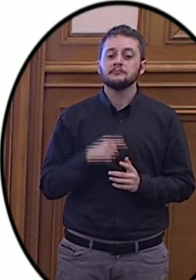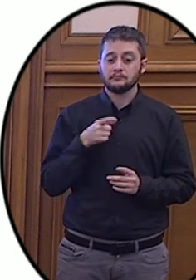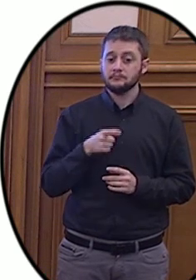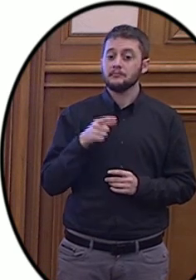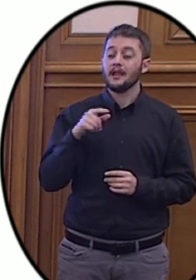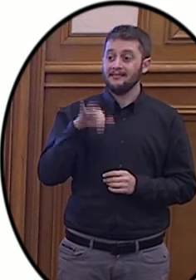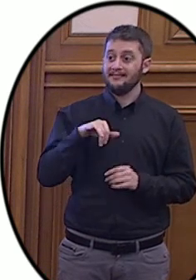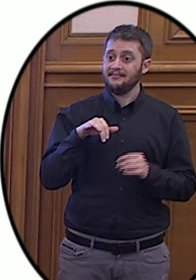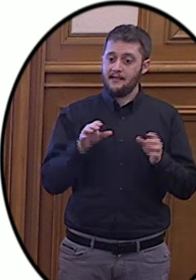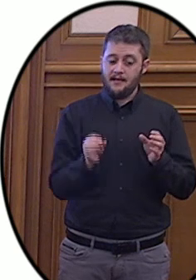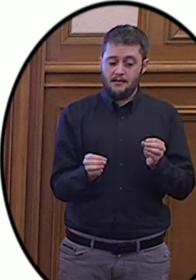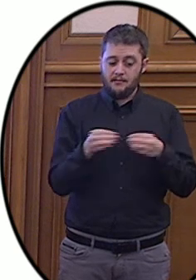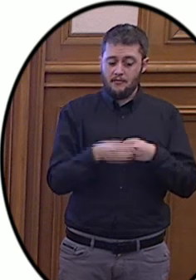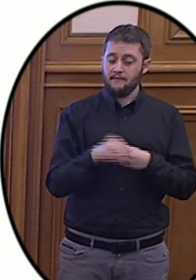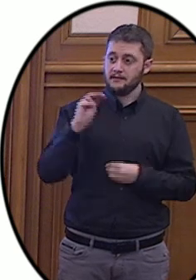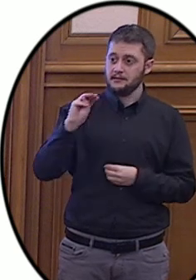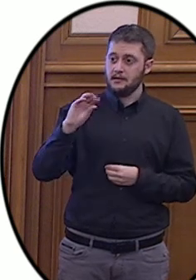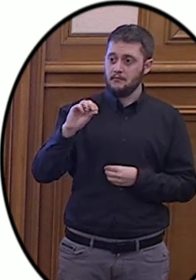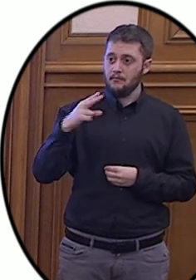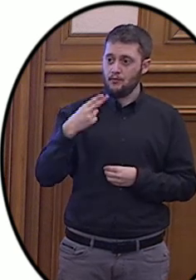MOHCD.